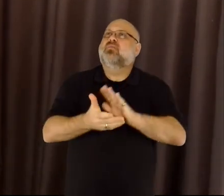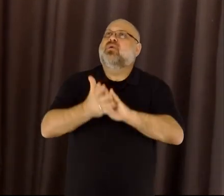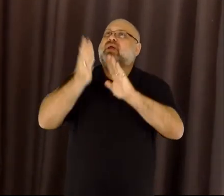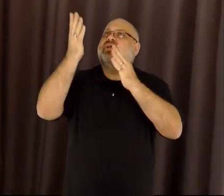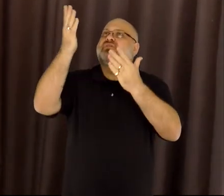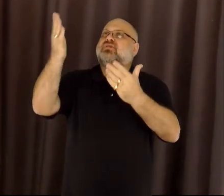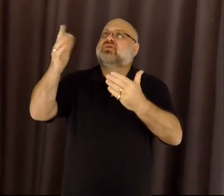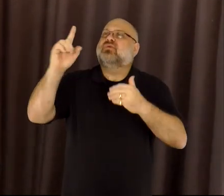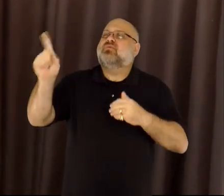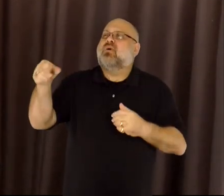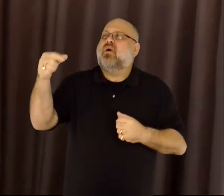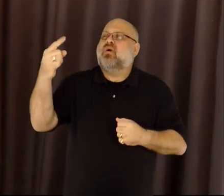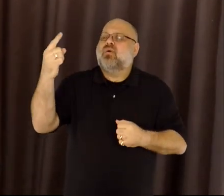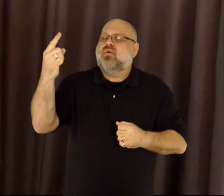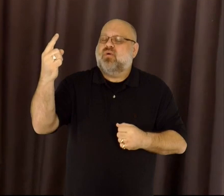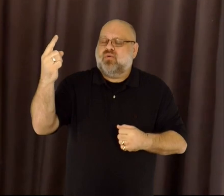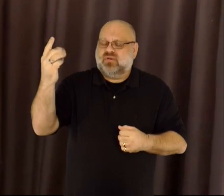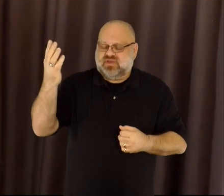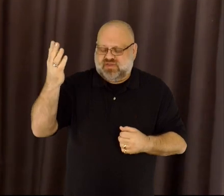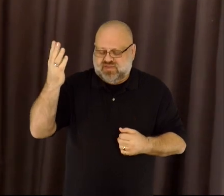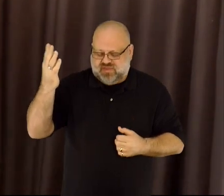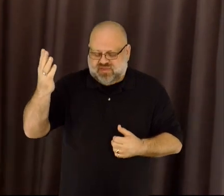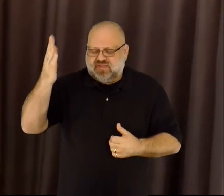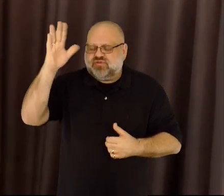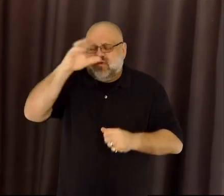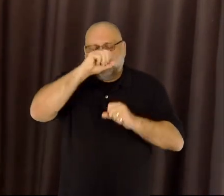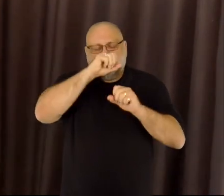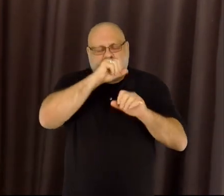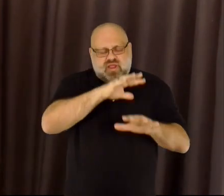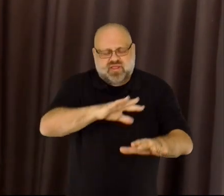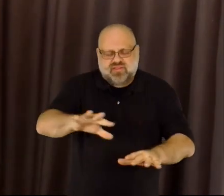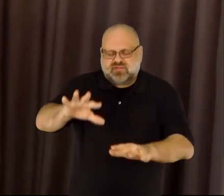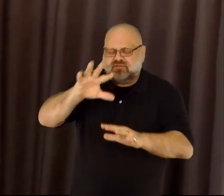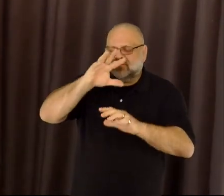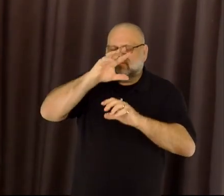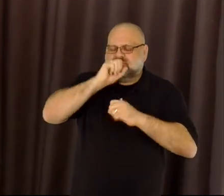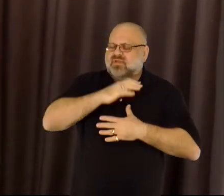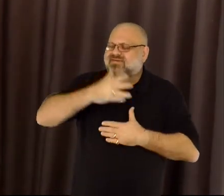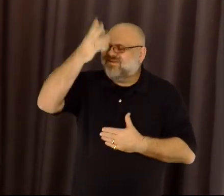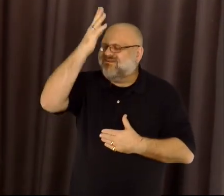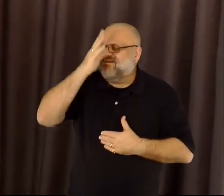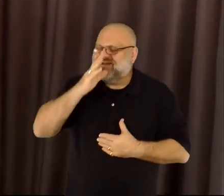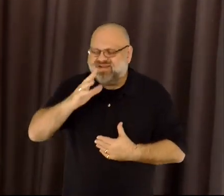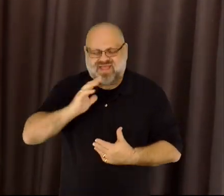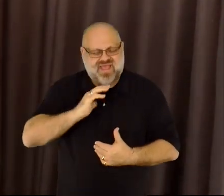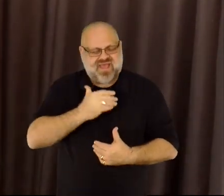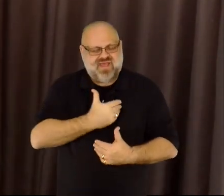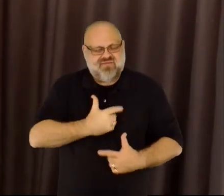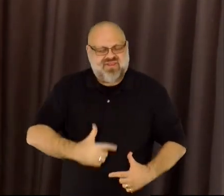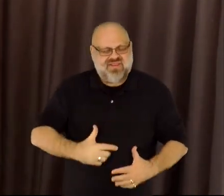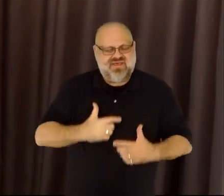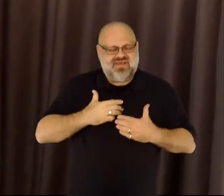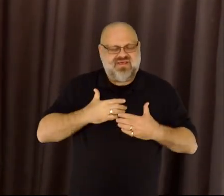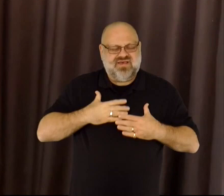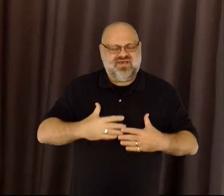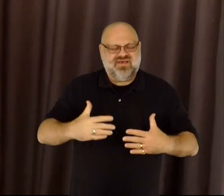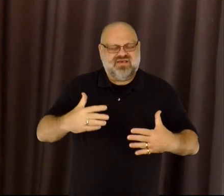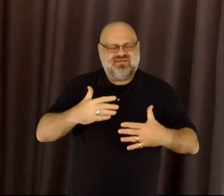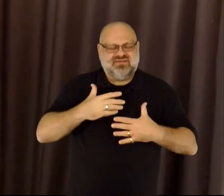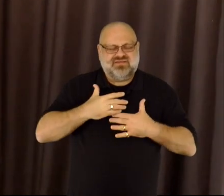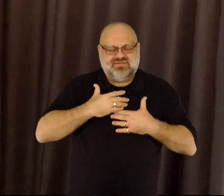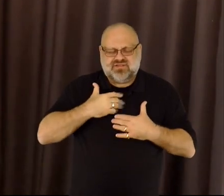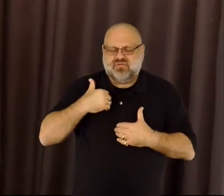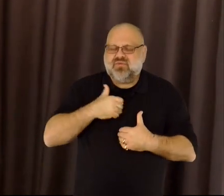our praise to you only. It's your breath, God, in our lungs,